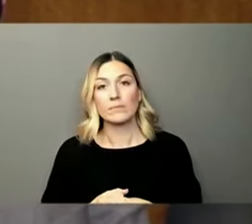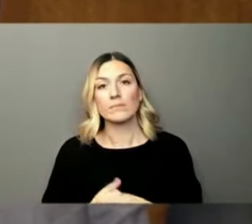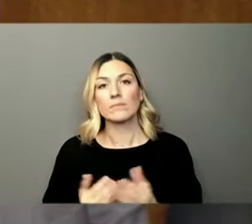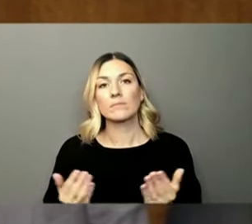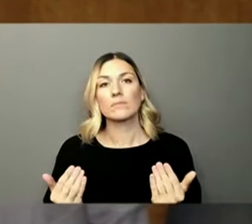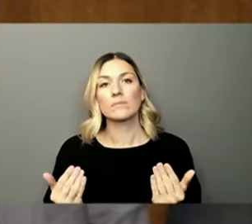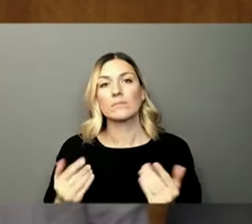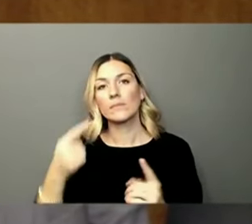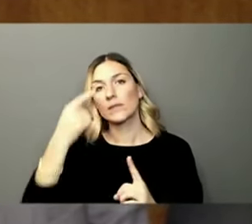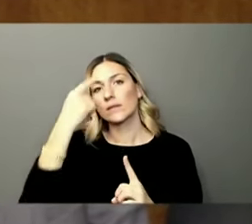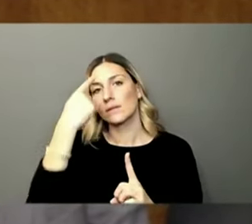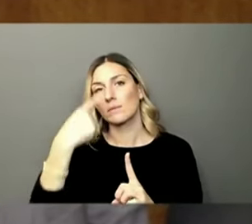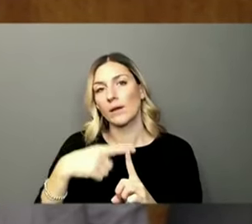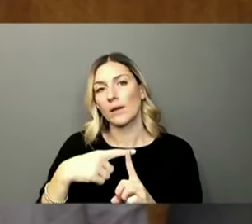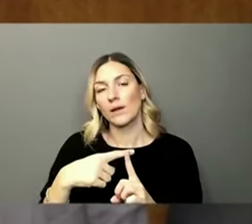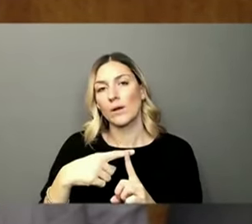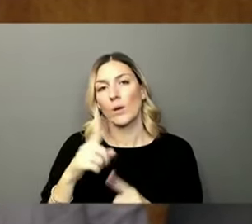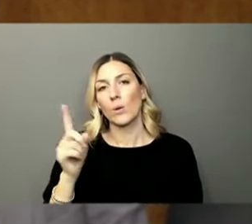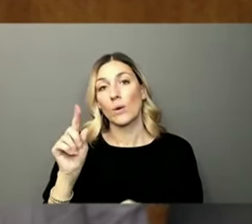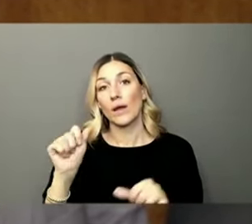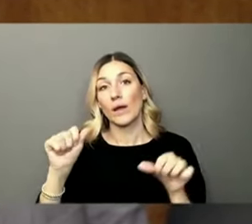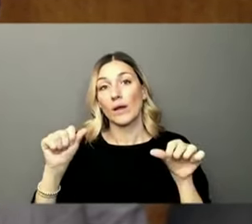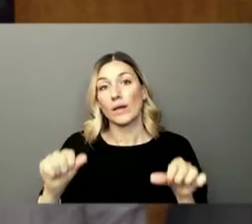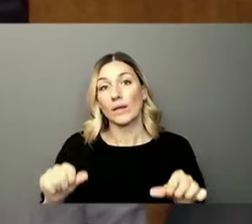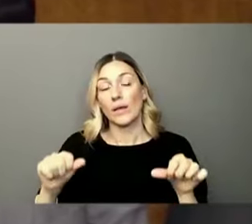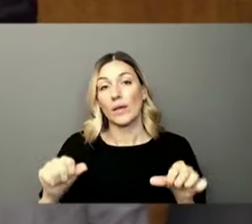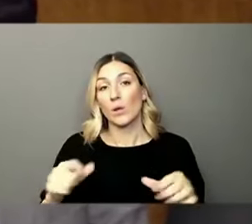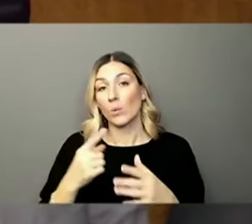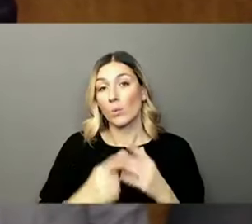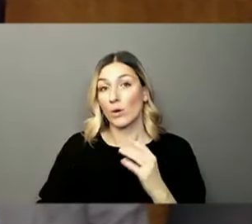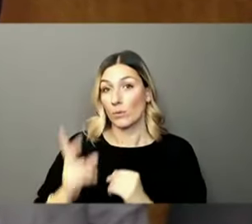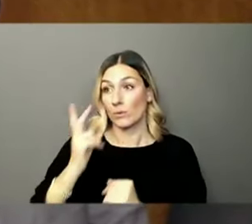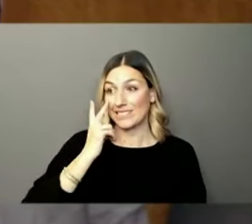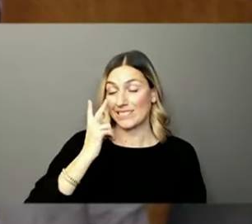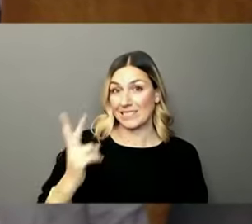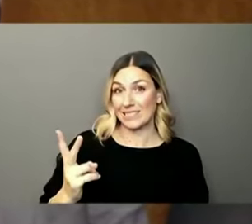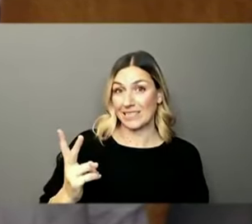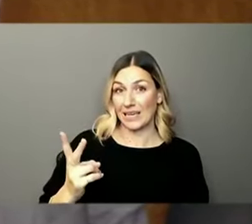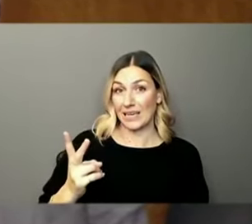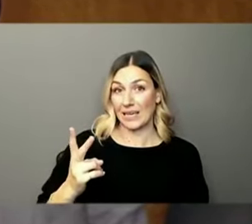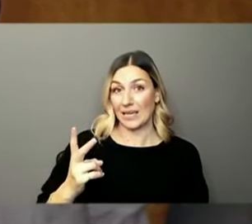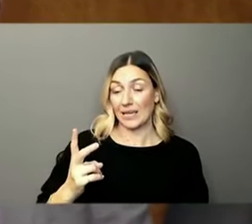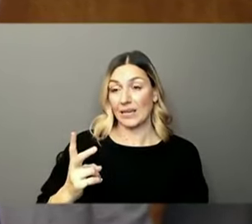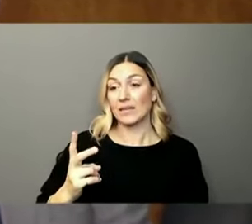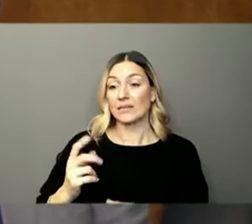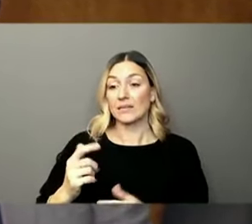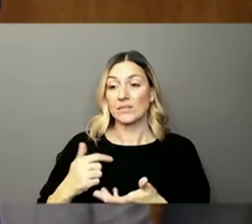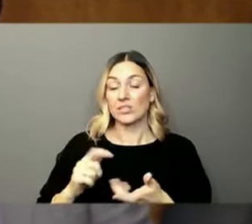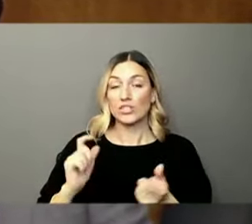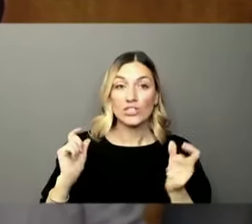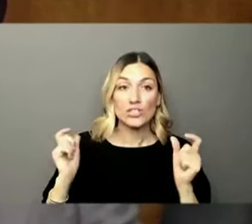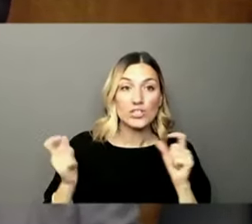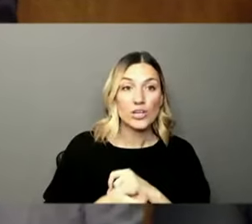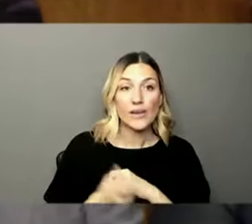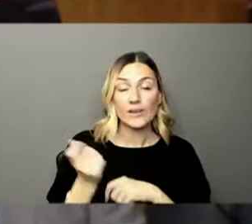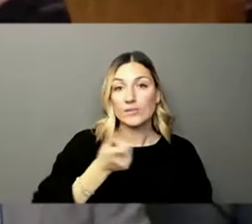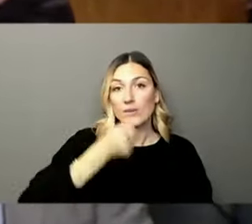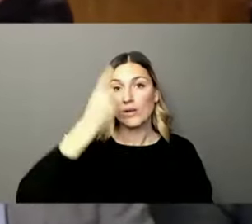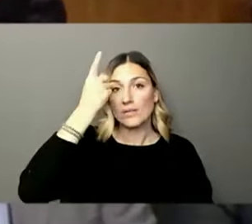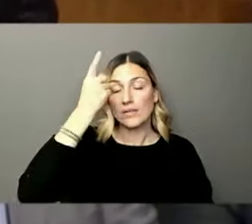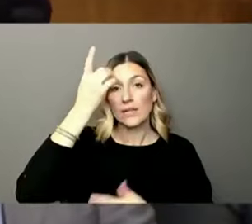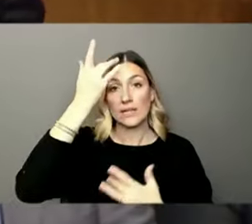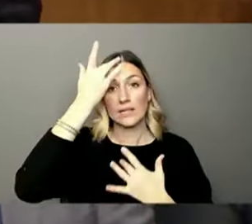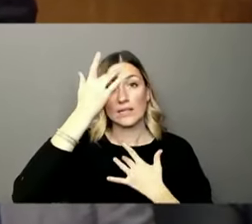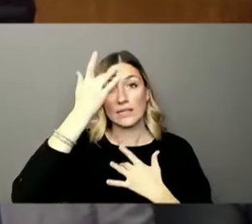optimism here. Where do you think we can be going? What are we seeing, any breakthroughs in terms of understanding the disease and